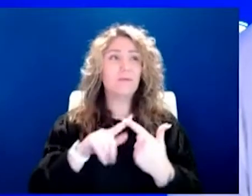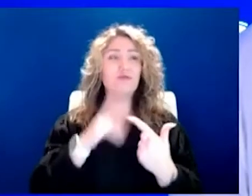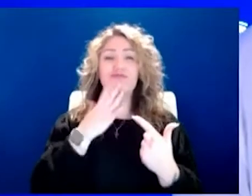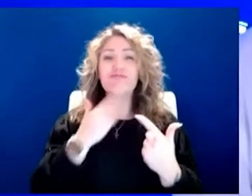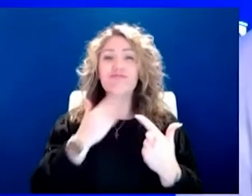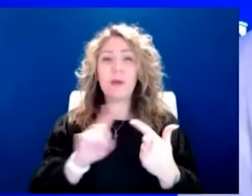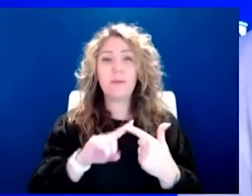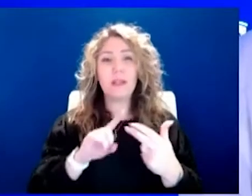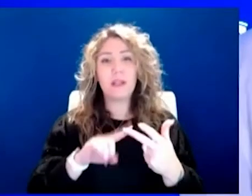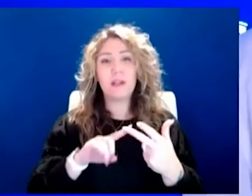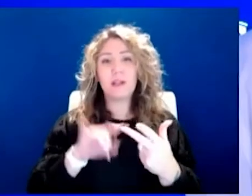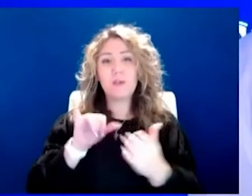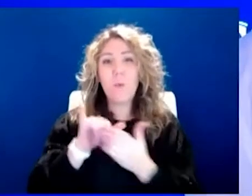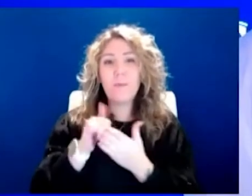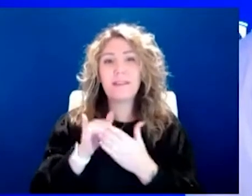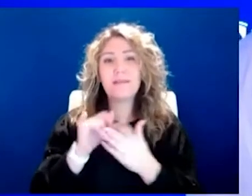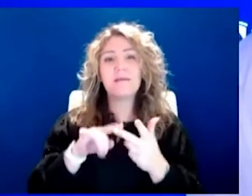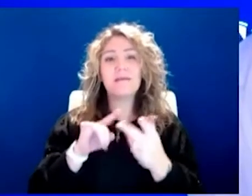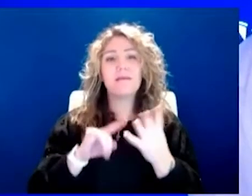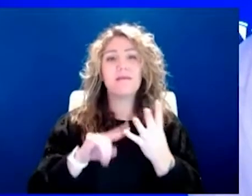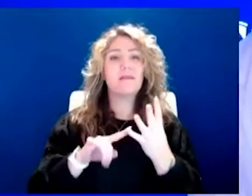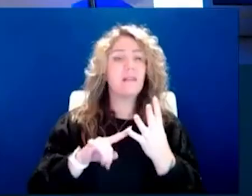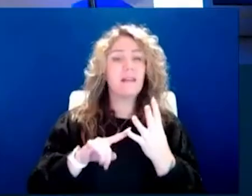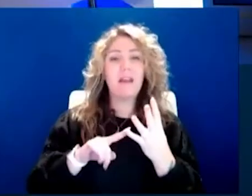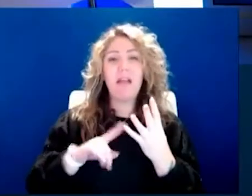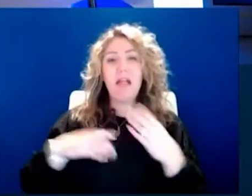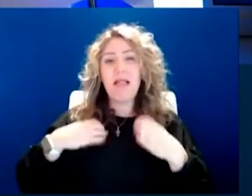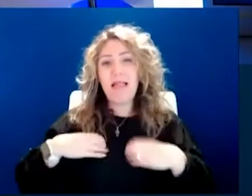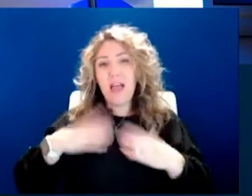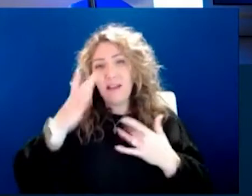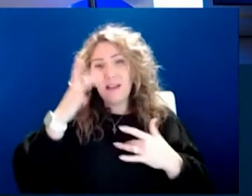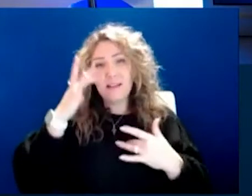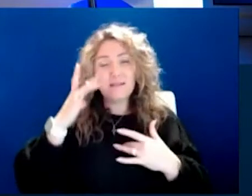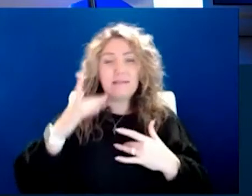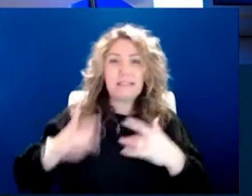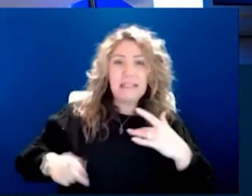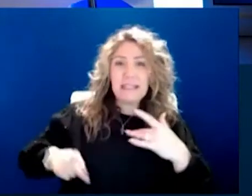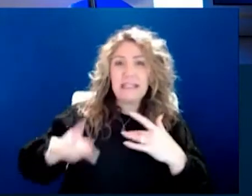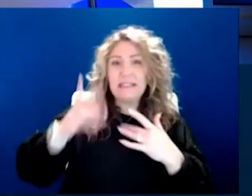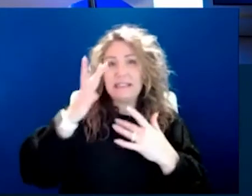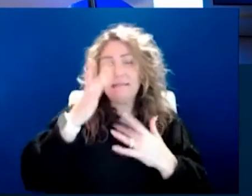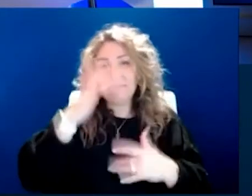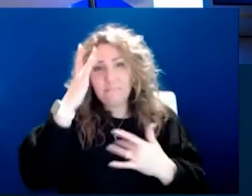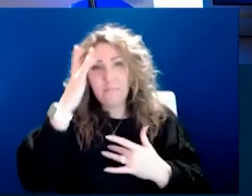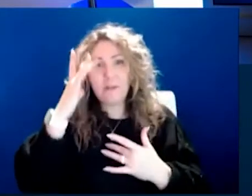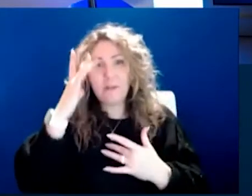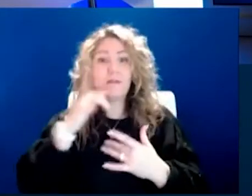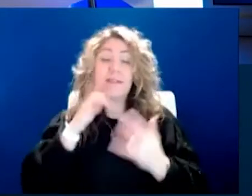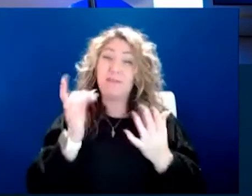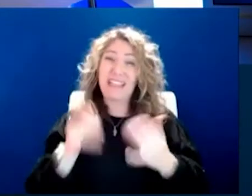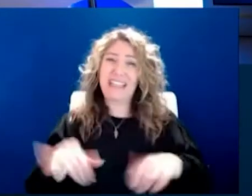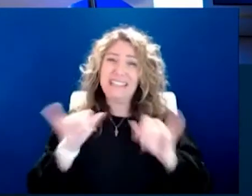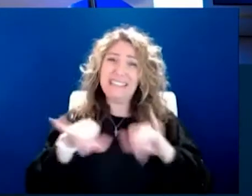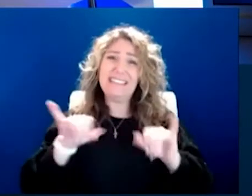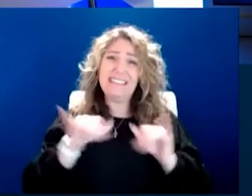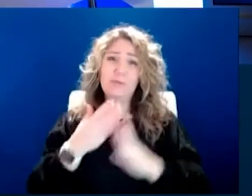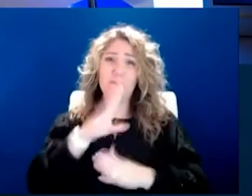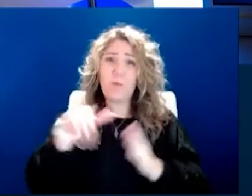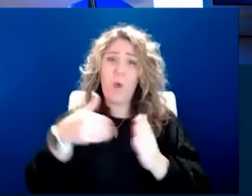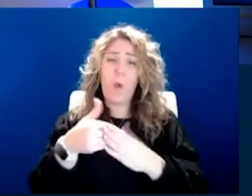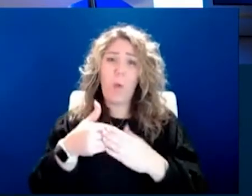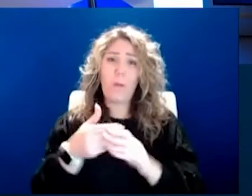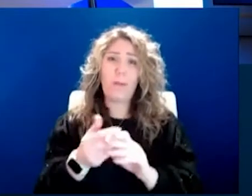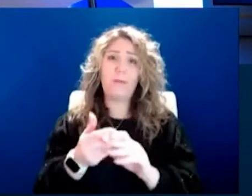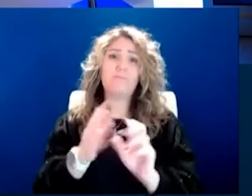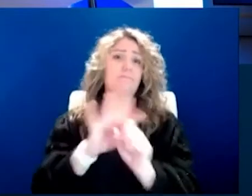disease, lung disease, kidney disease. So, but And that has been, whenever we've That's looked been into that, it's pretty been pretty consistent. consistent throughout the pandemic that the Or folks who are